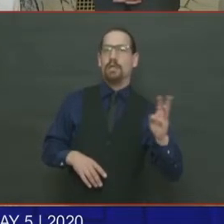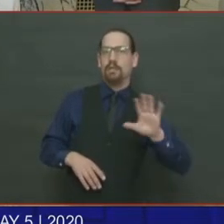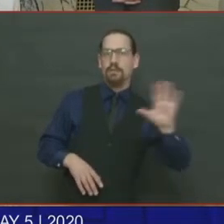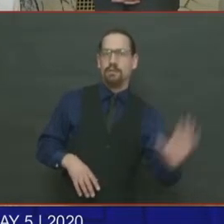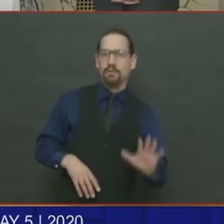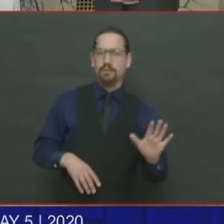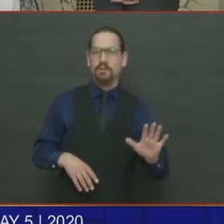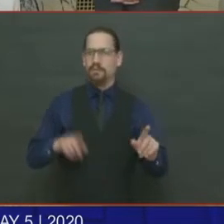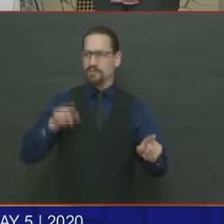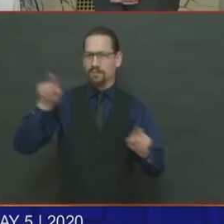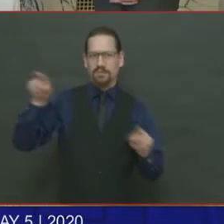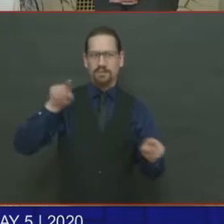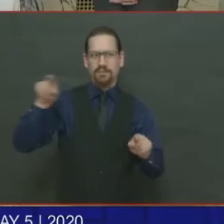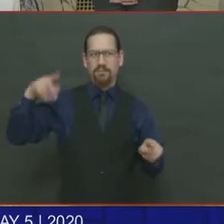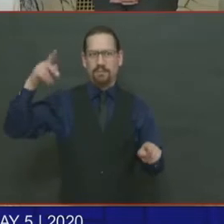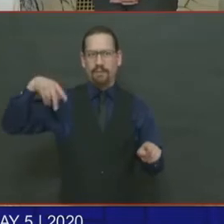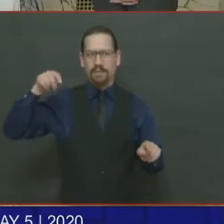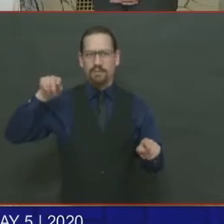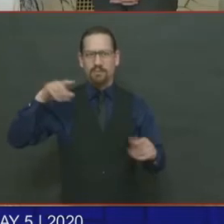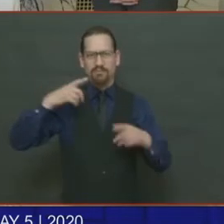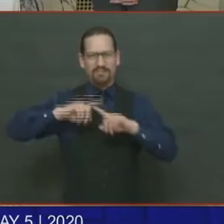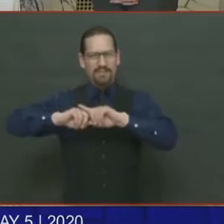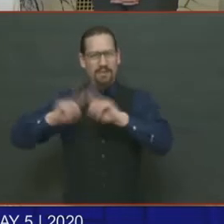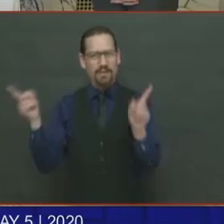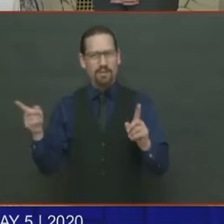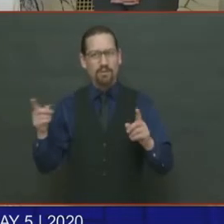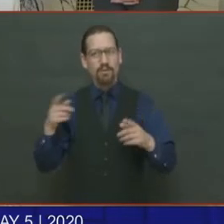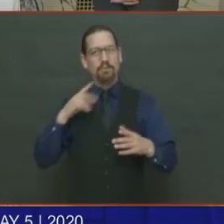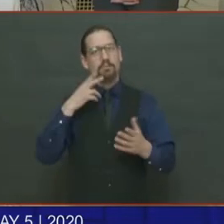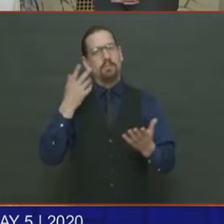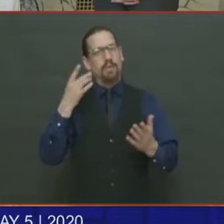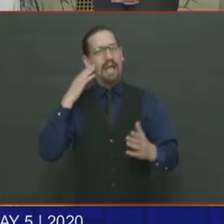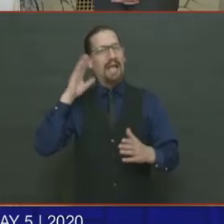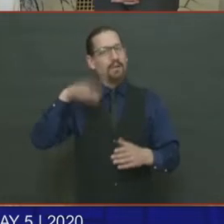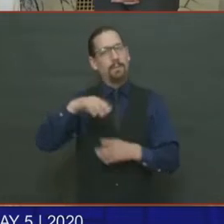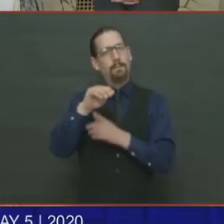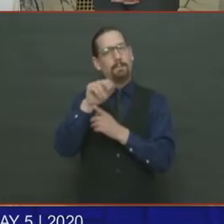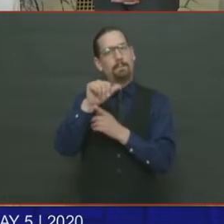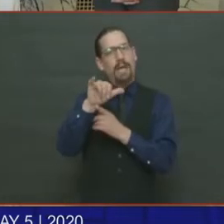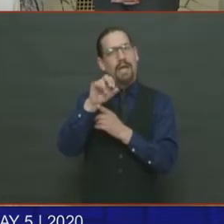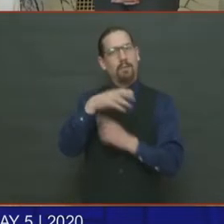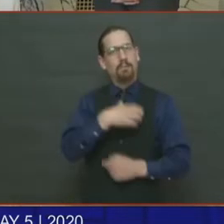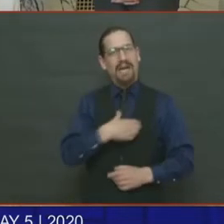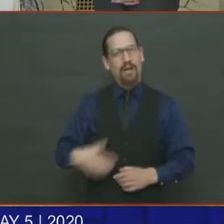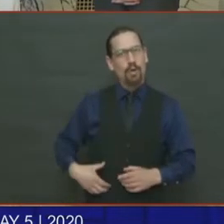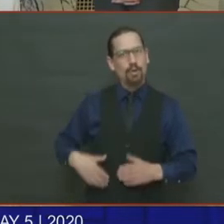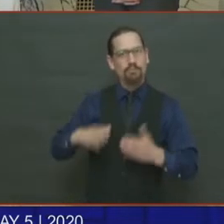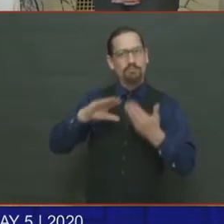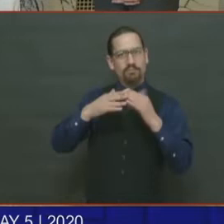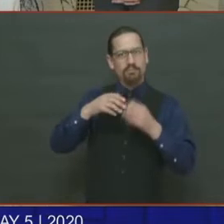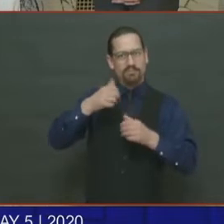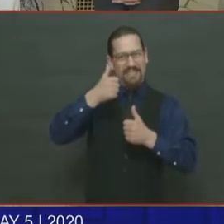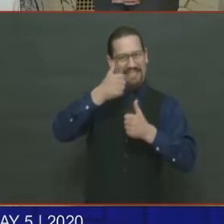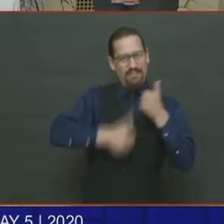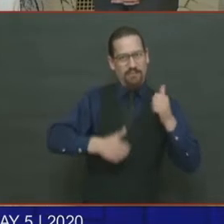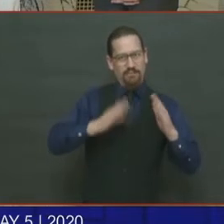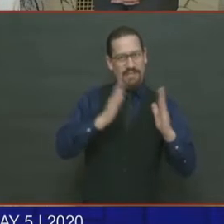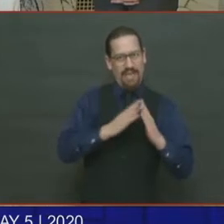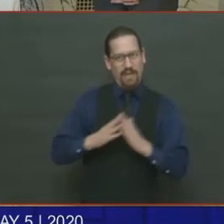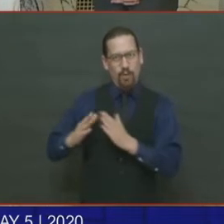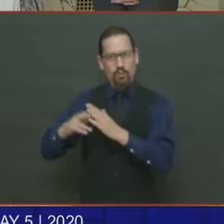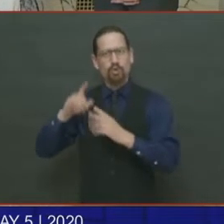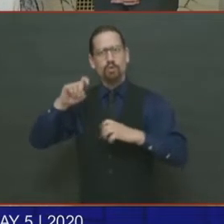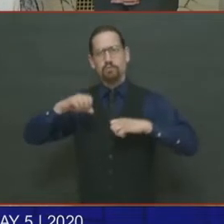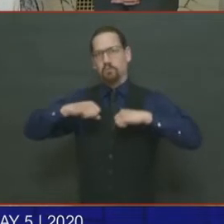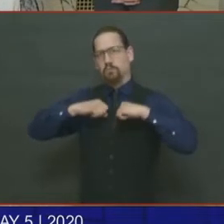to do what they think is the right thing to protect the people in their city. So the long-winded way of saying,